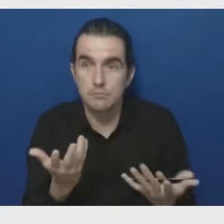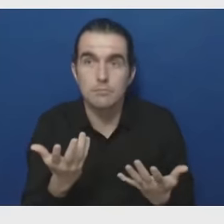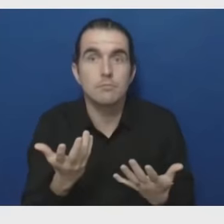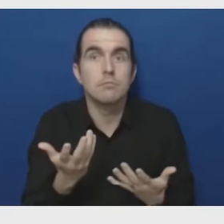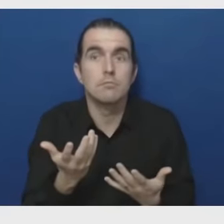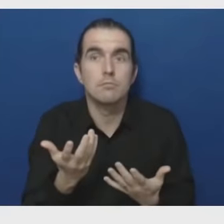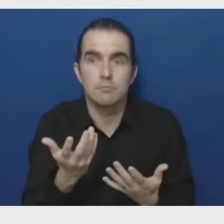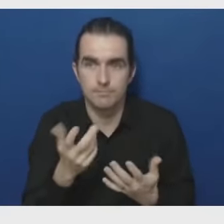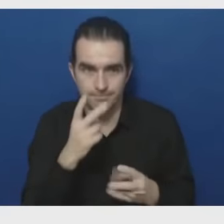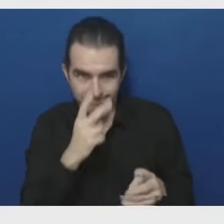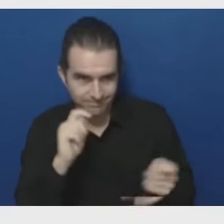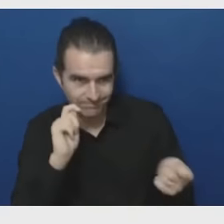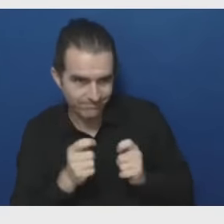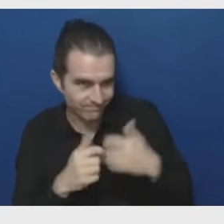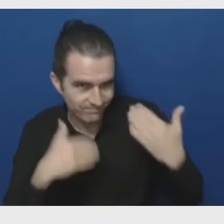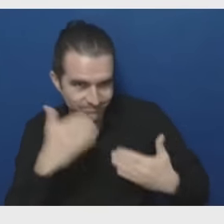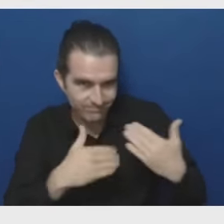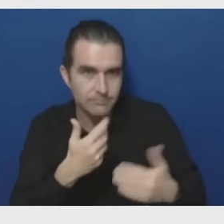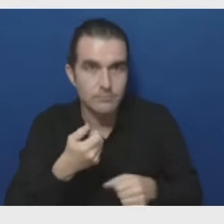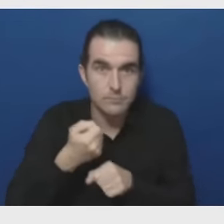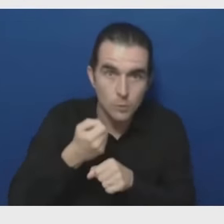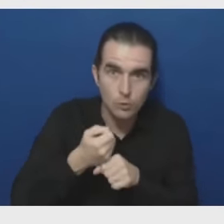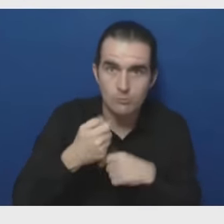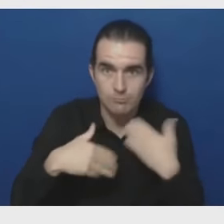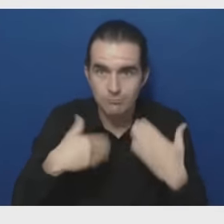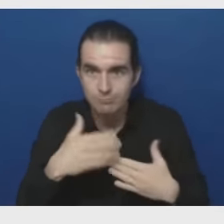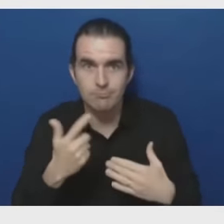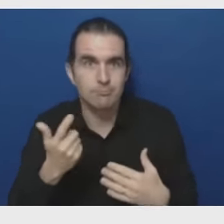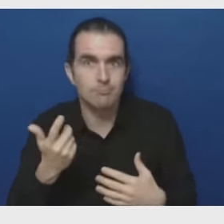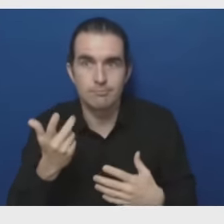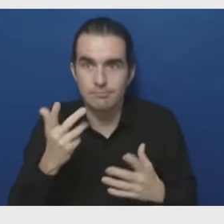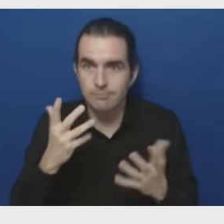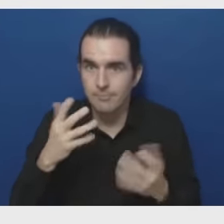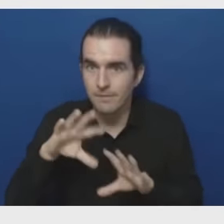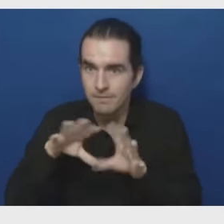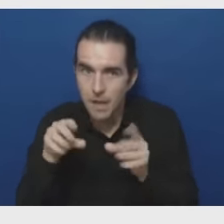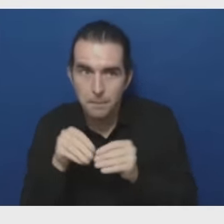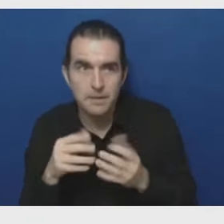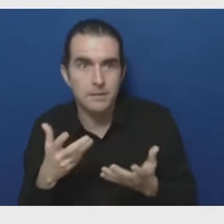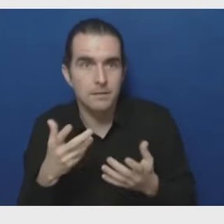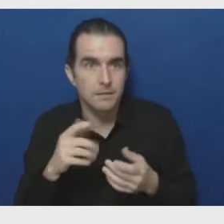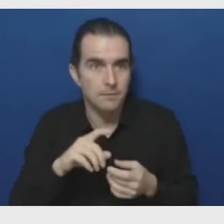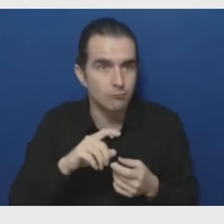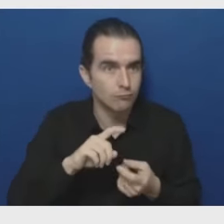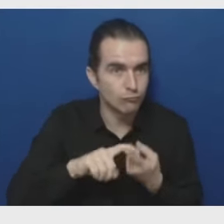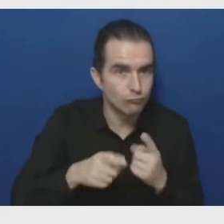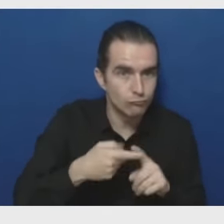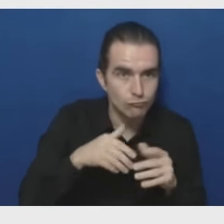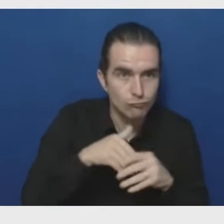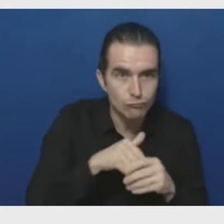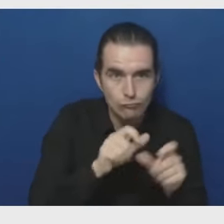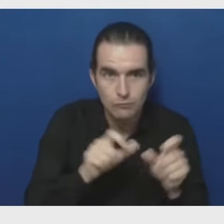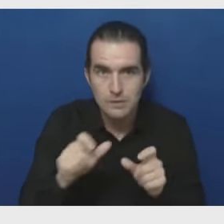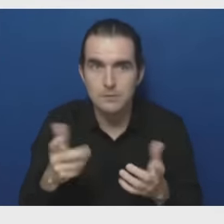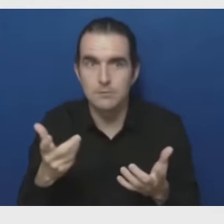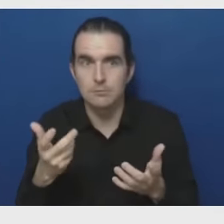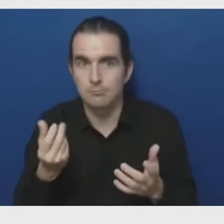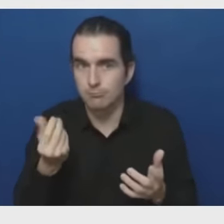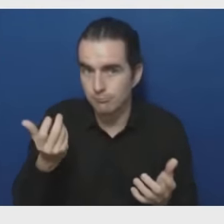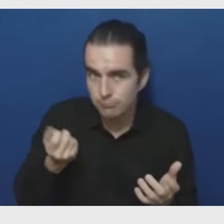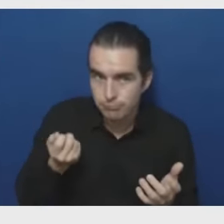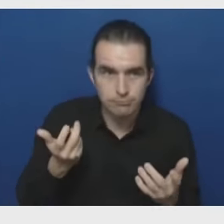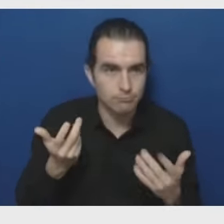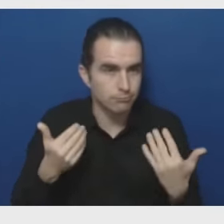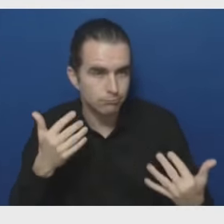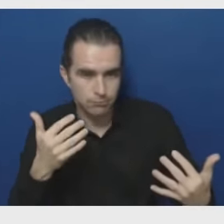fore, that governments then need to take notice, because that's something that's not controllable. The new way of working, the